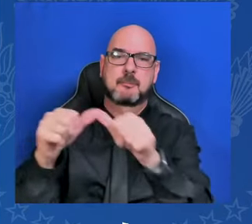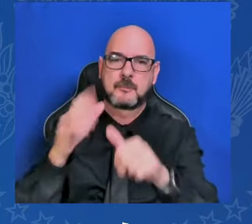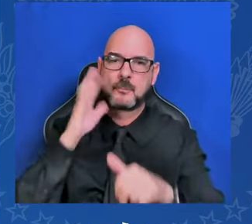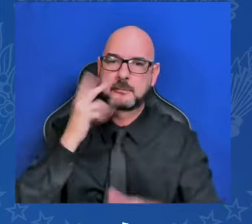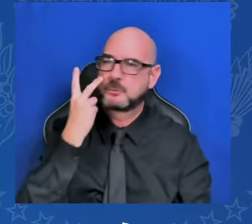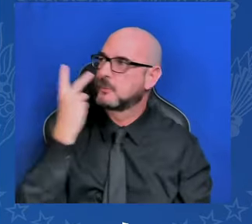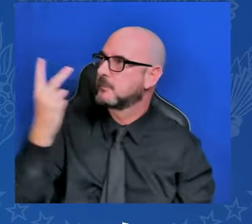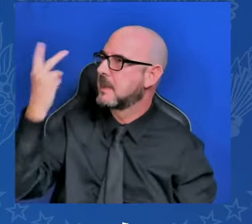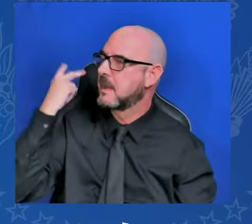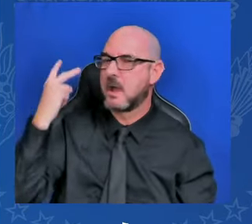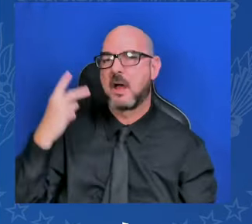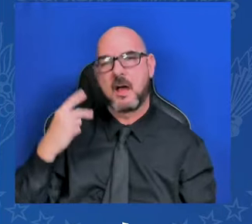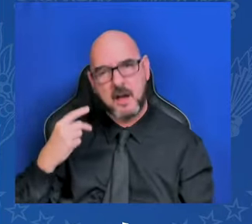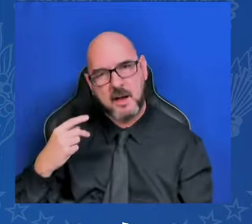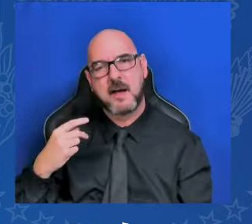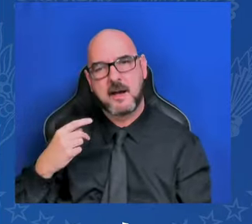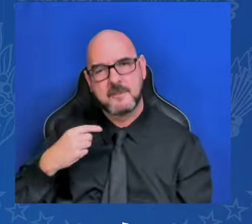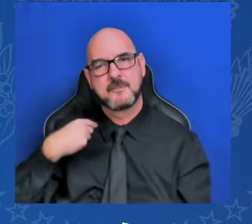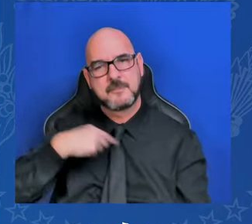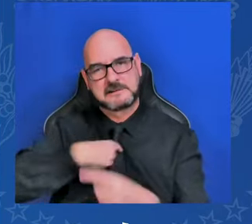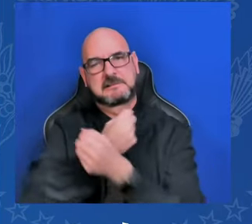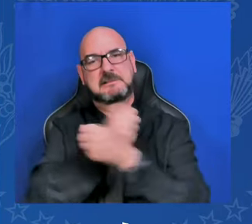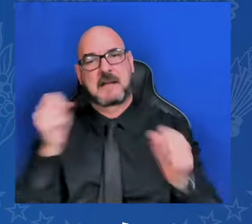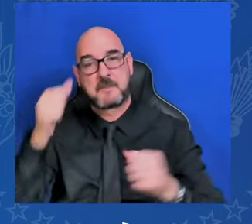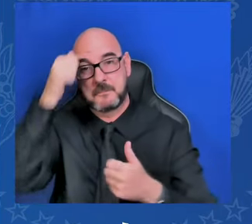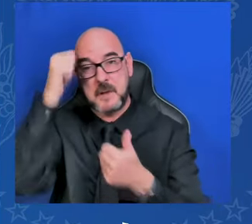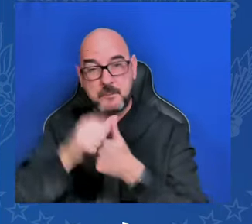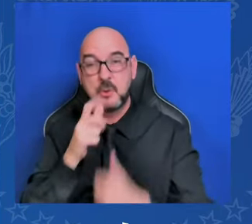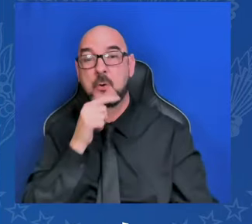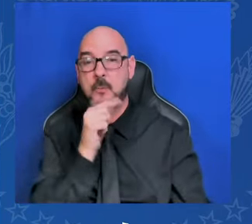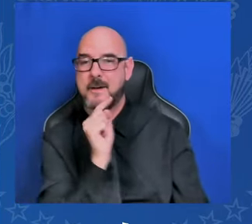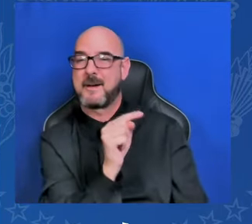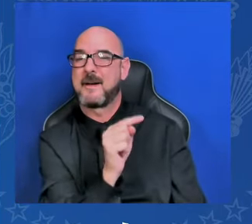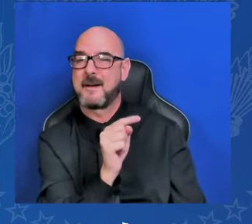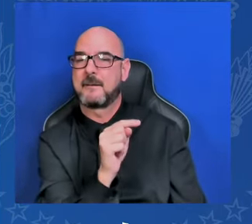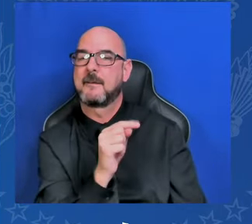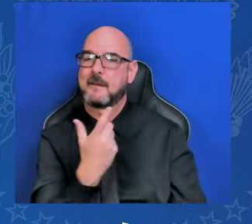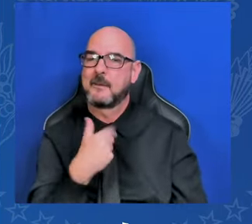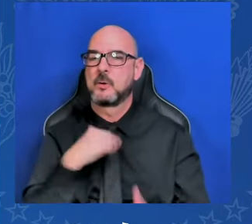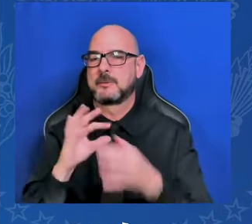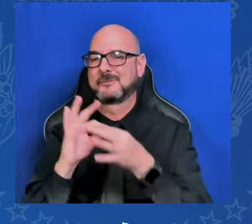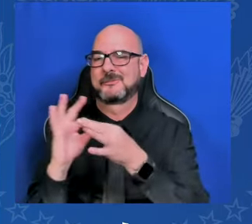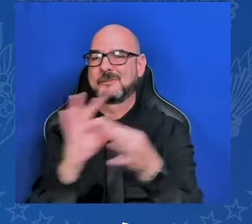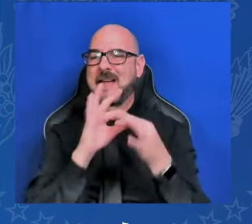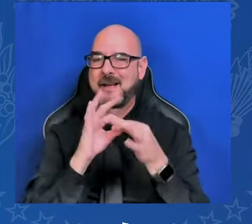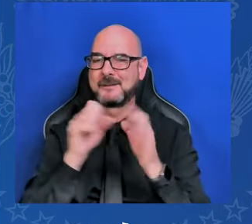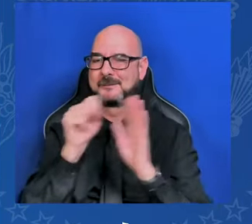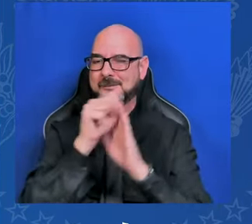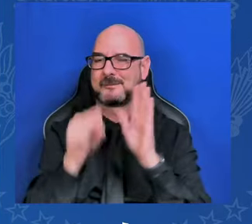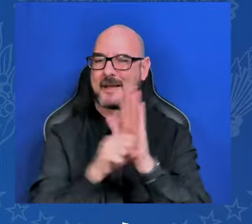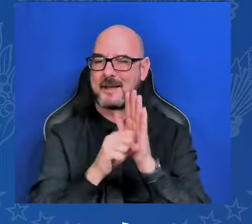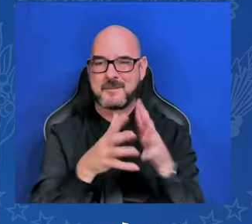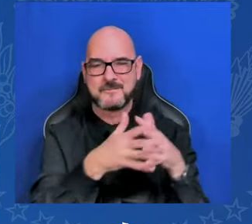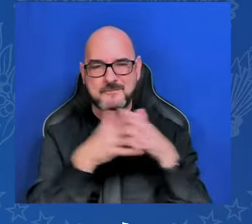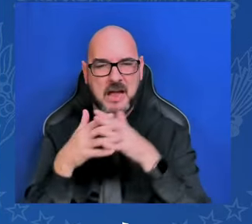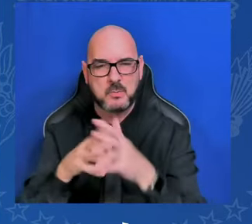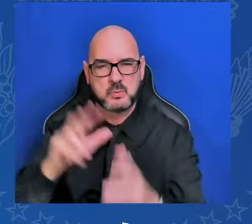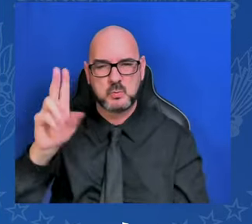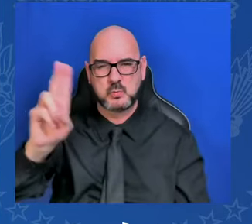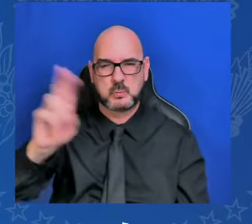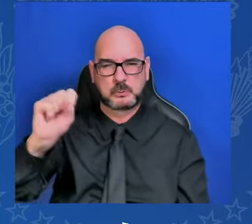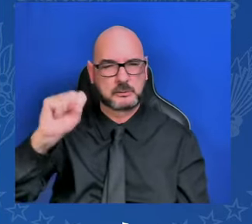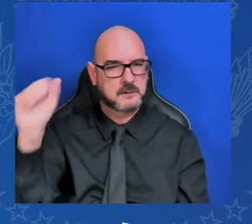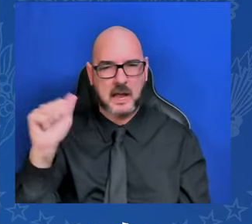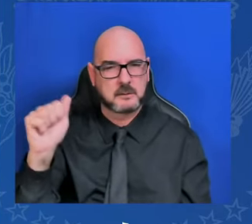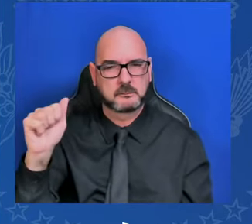remember who the hell we are. We're the United States of America. I mean it. There's nothing beyond our capacity